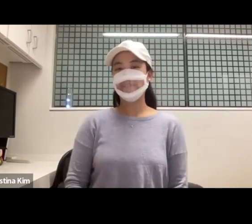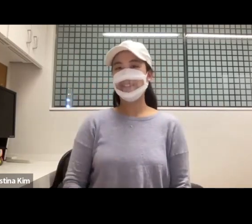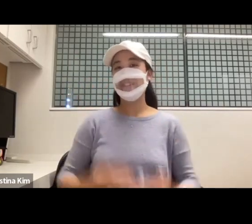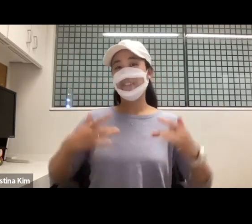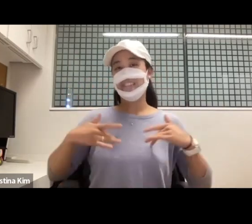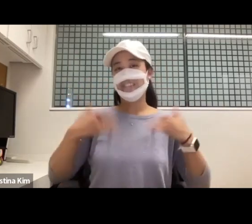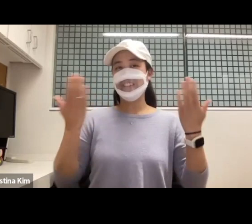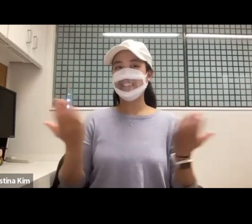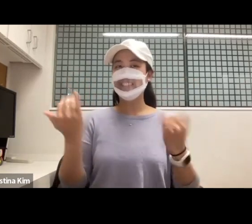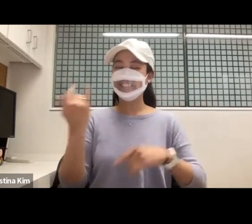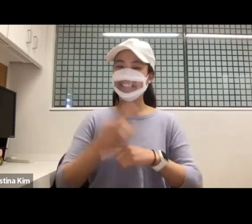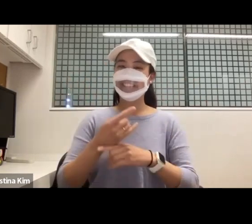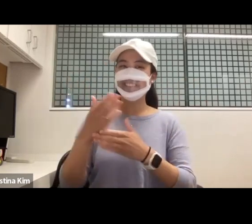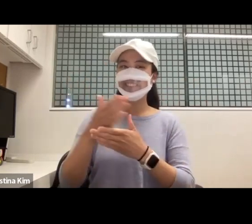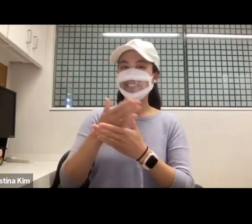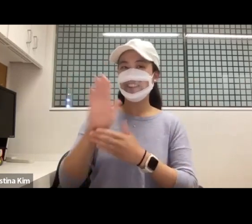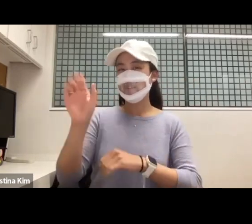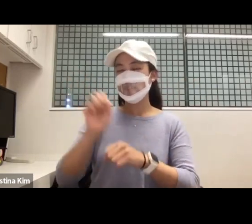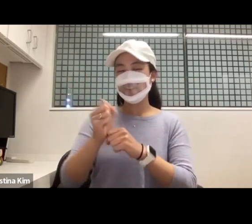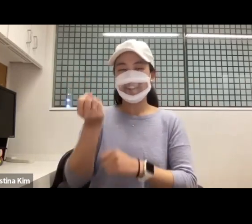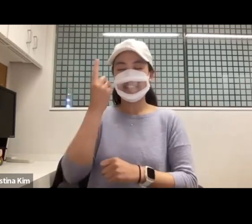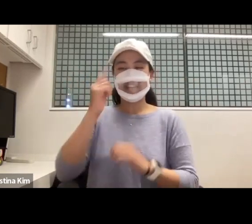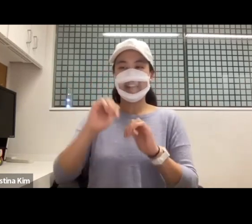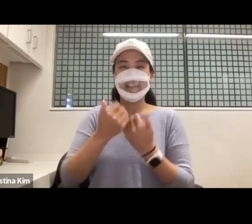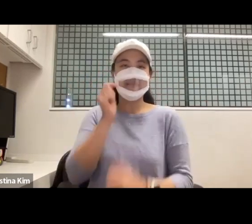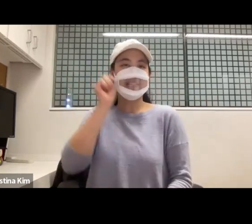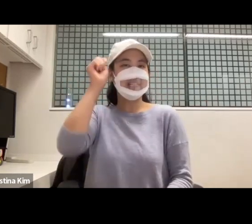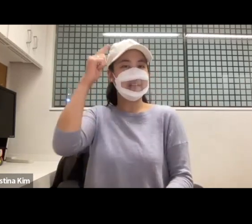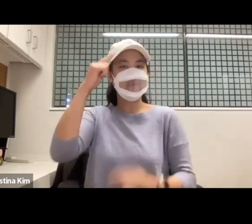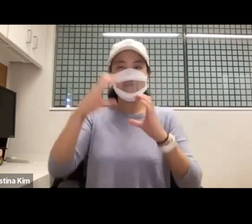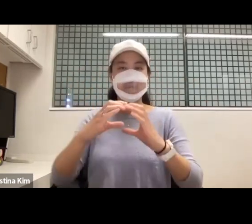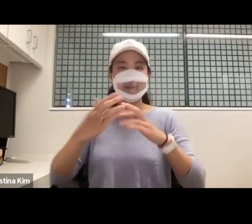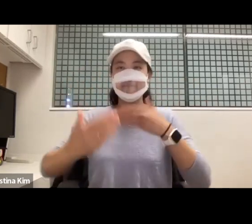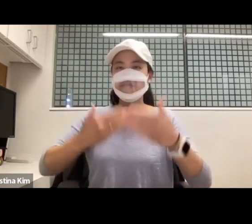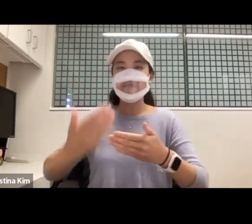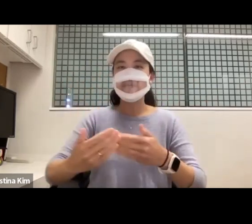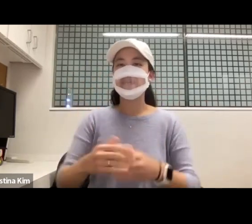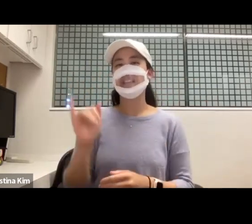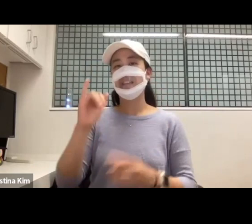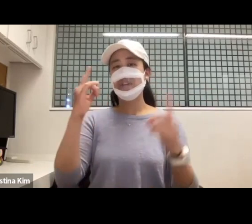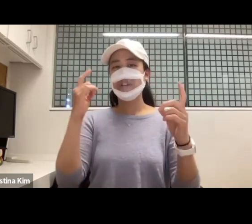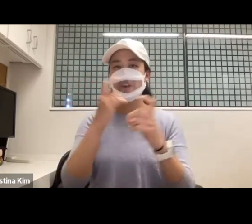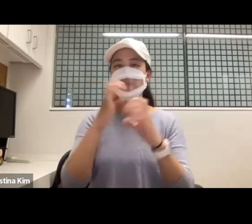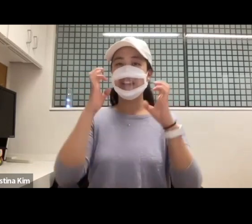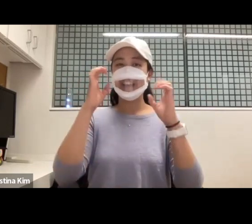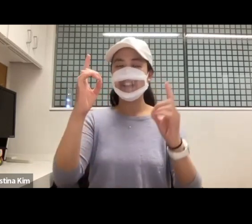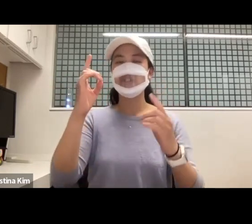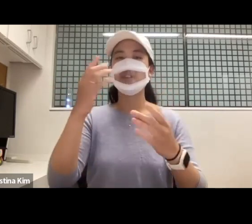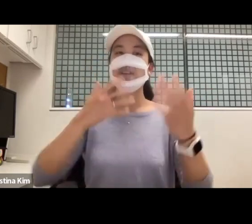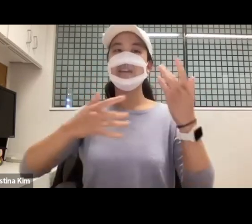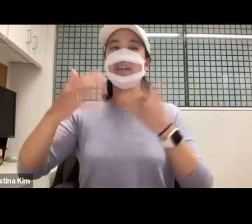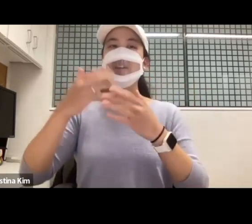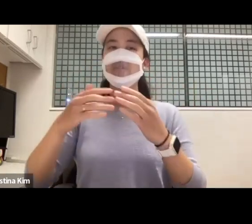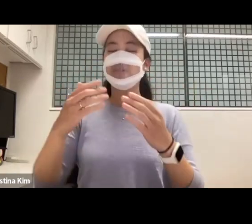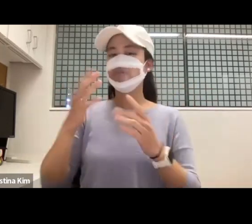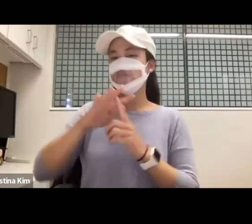including a prestigious NSF Career Award. We are thrilled to have Dr. Immordino-Yang here today to share her work on